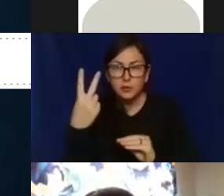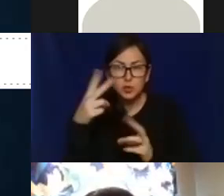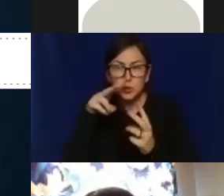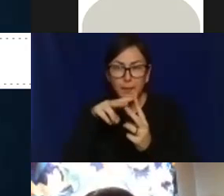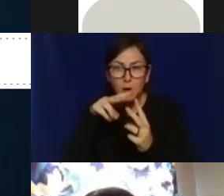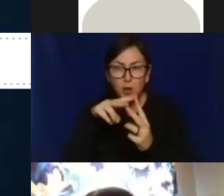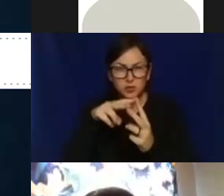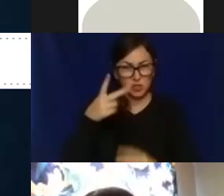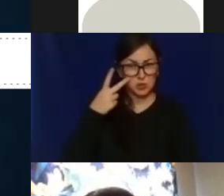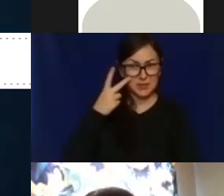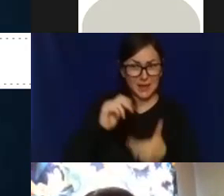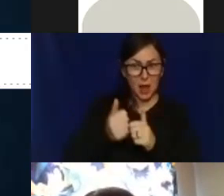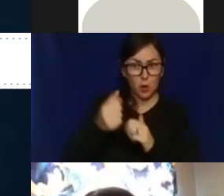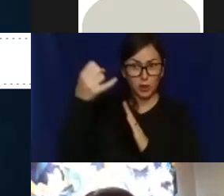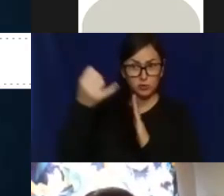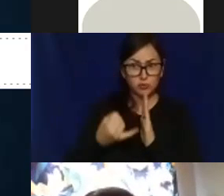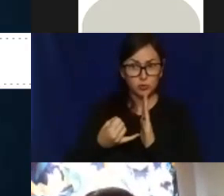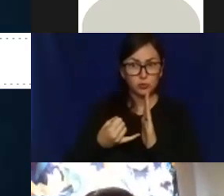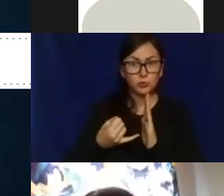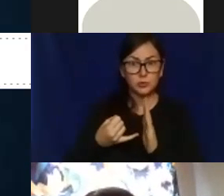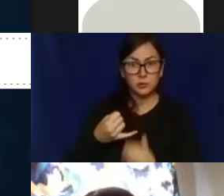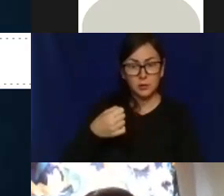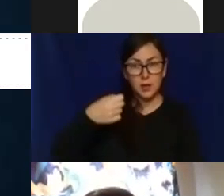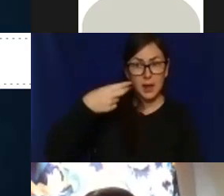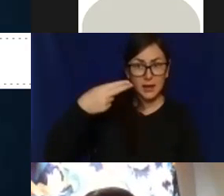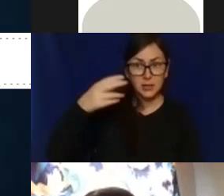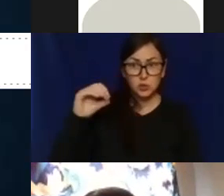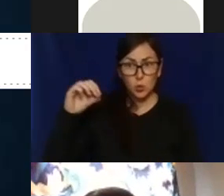drew H2O that I took care of 2 pairs?